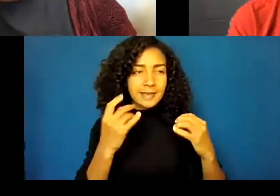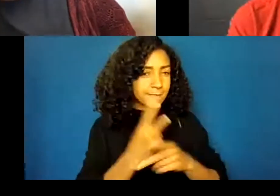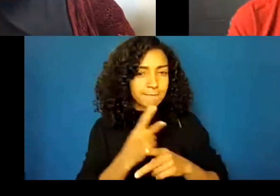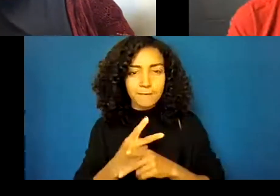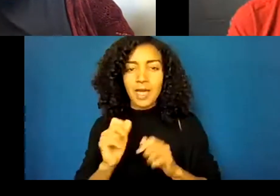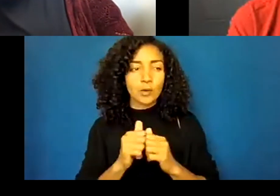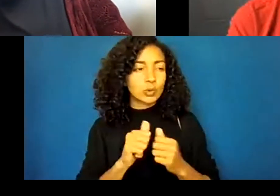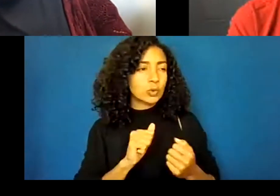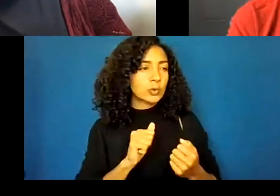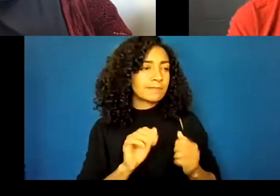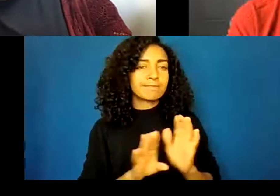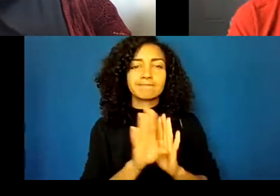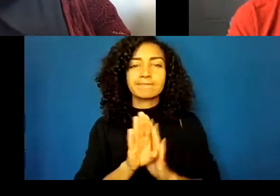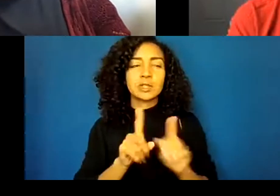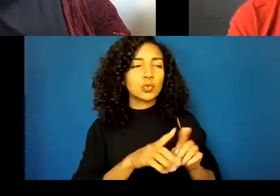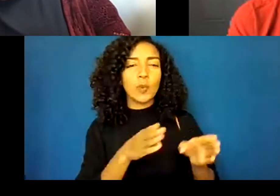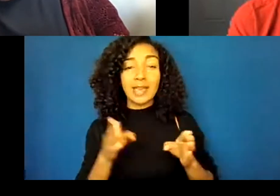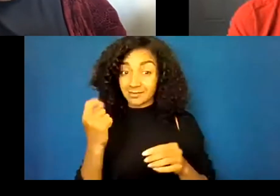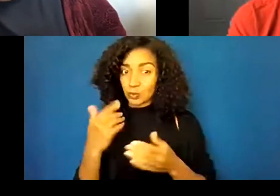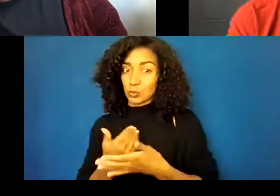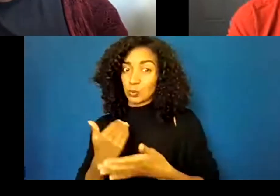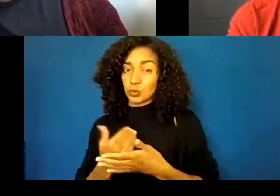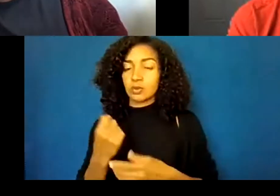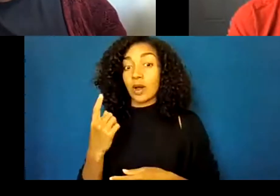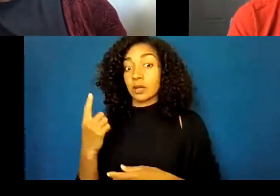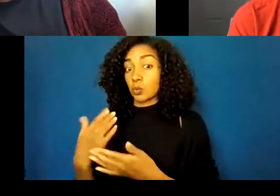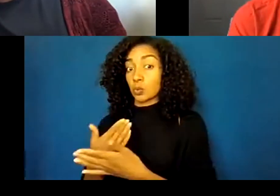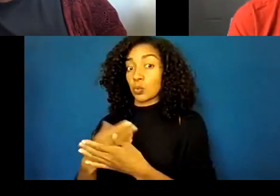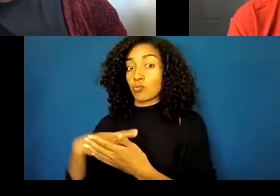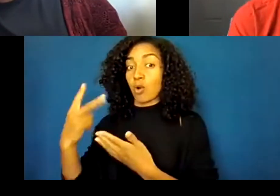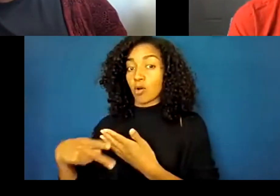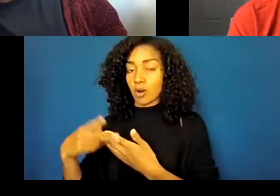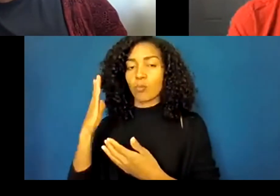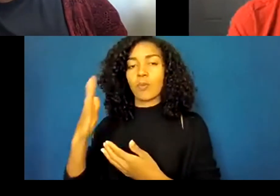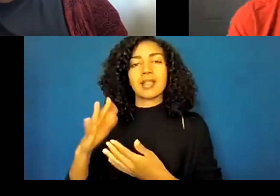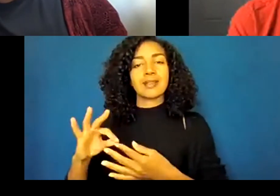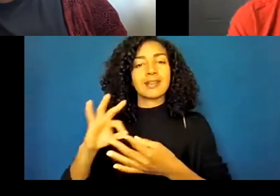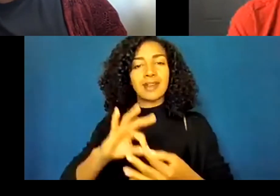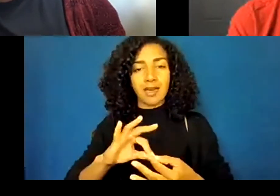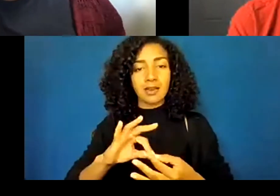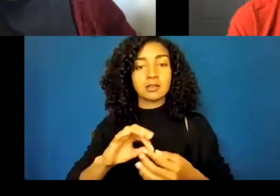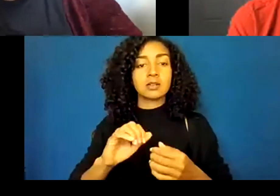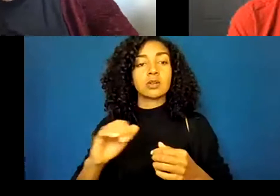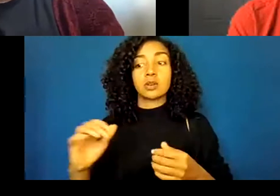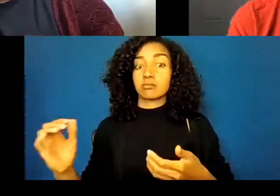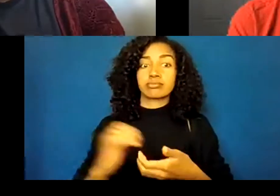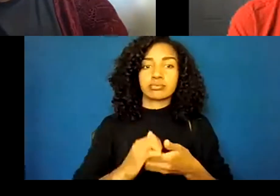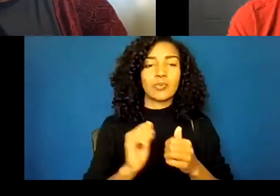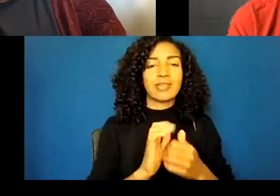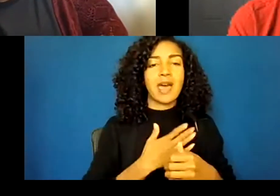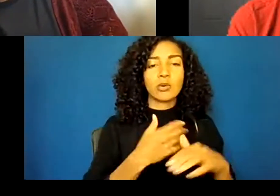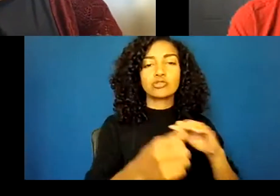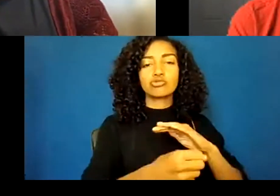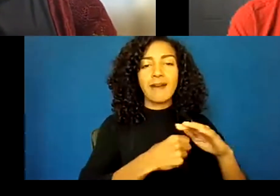new because one of our new programs is going to be connecting to our trafficking programs